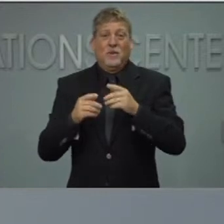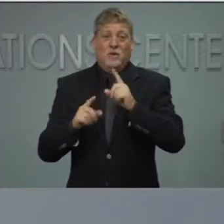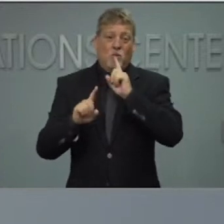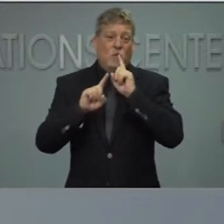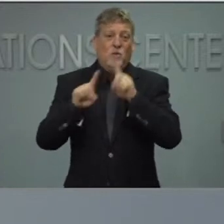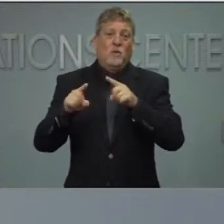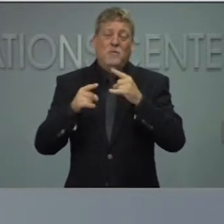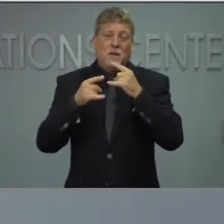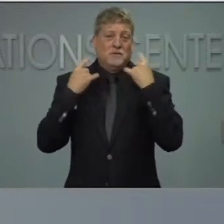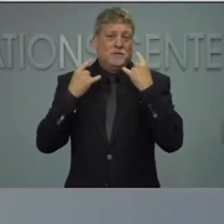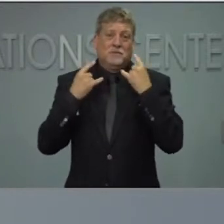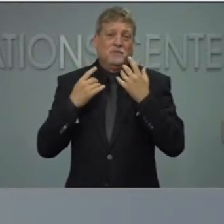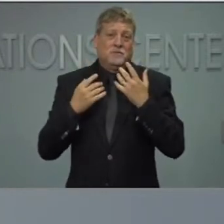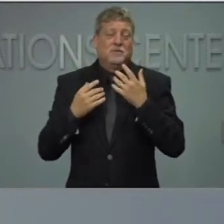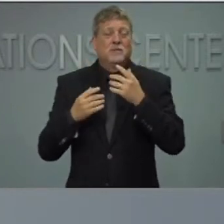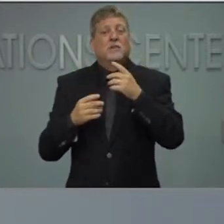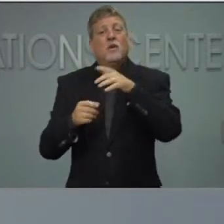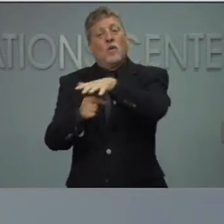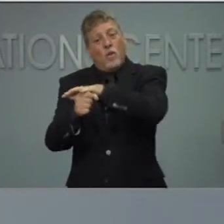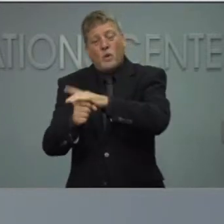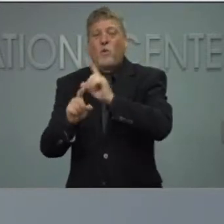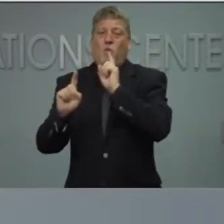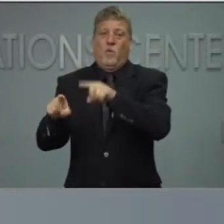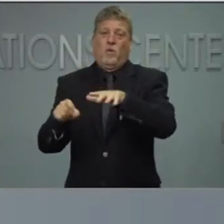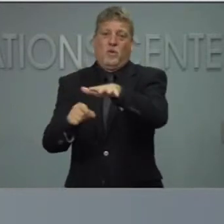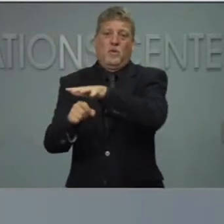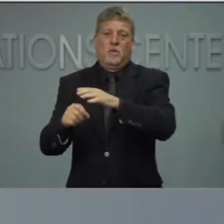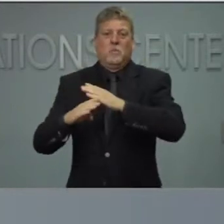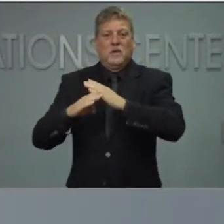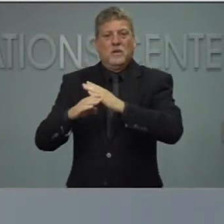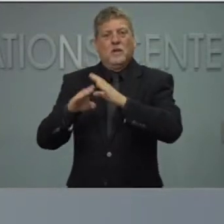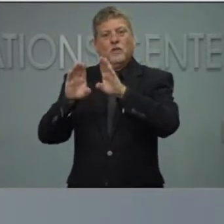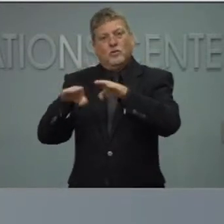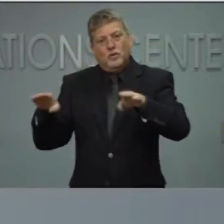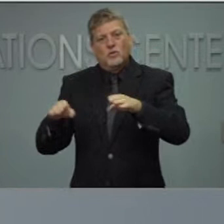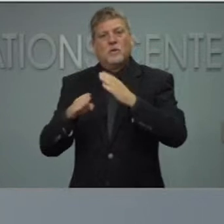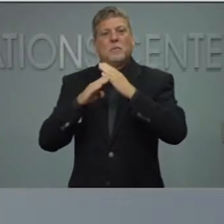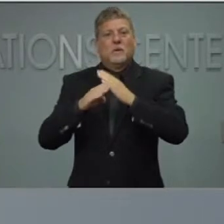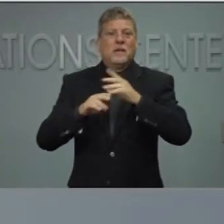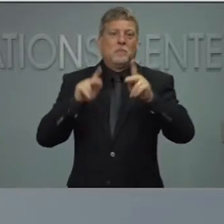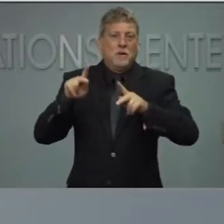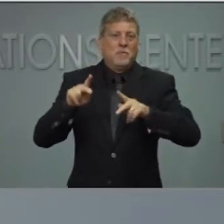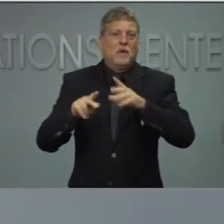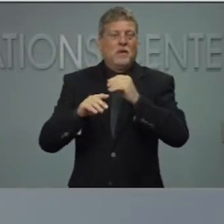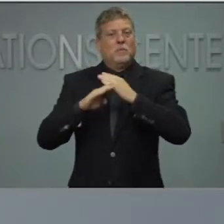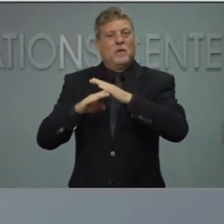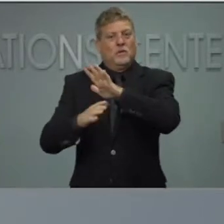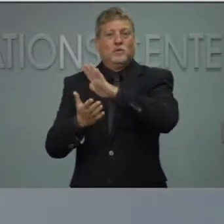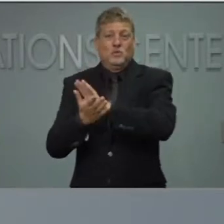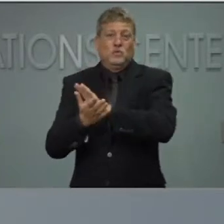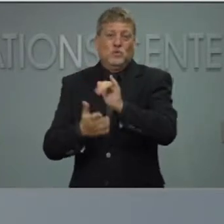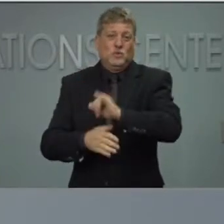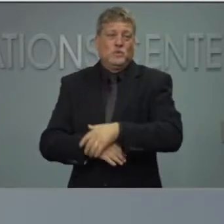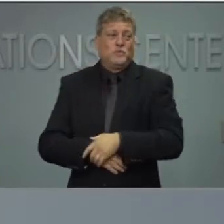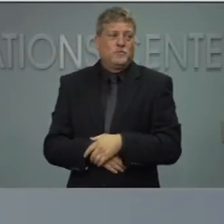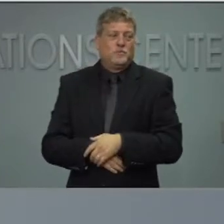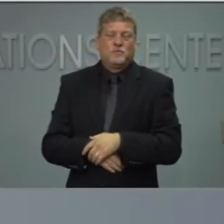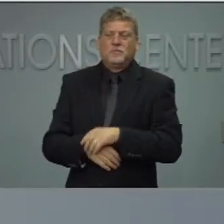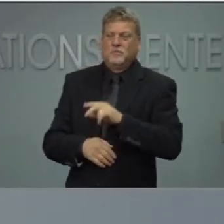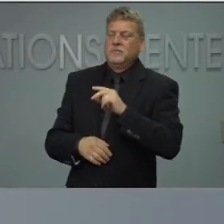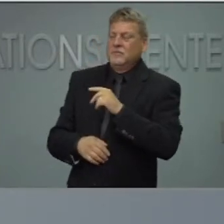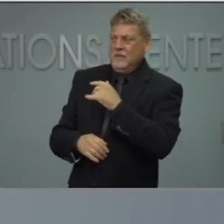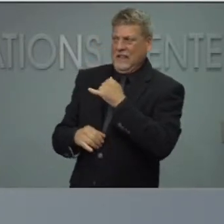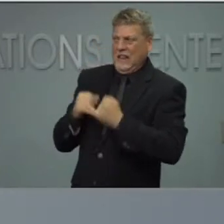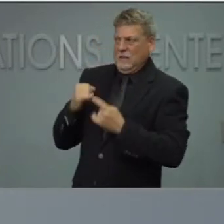to protect the public, protect our children in school. And so just to kind of follow up on that, this is the last one, I